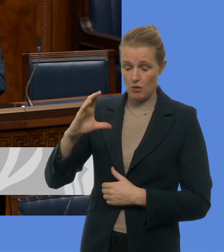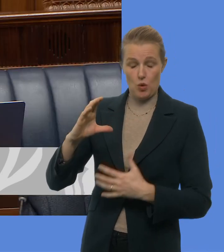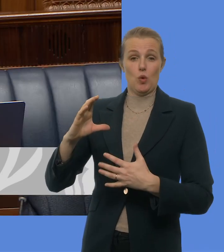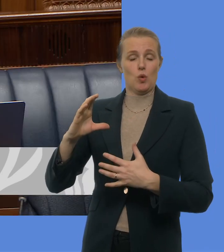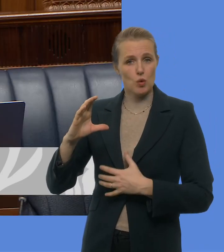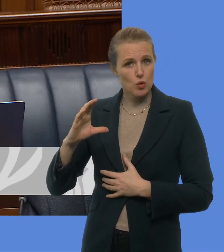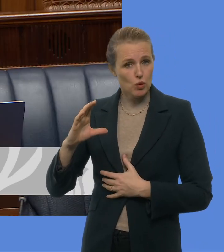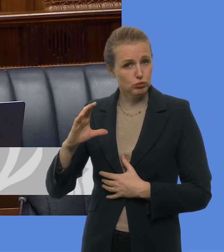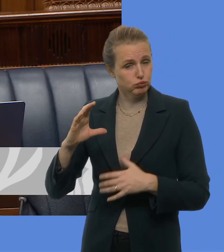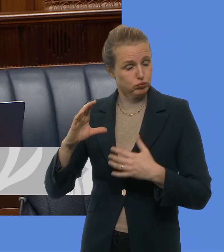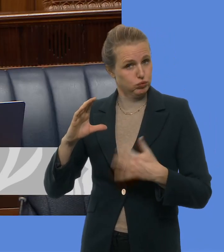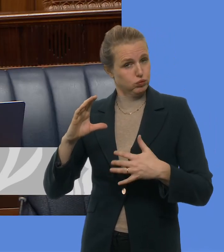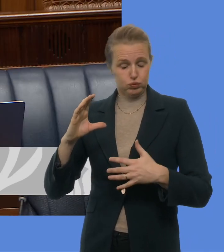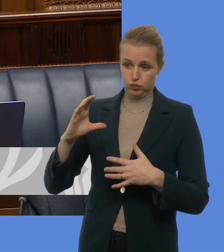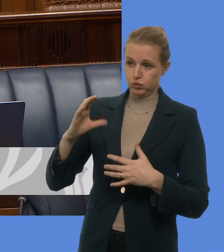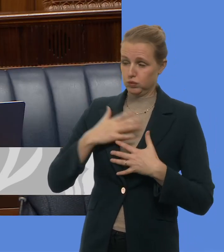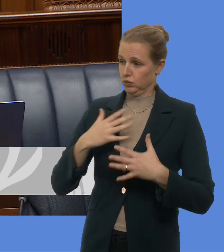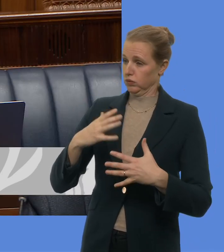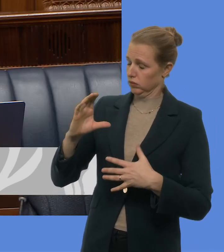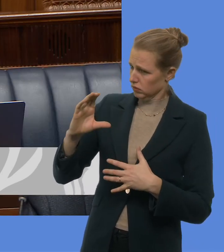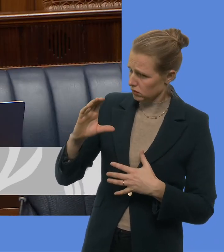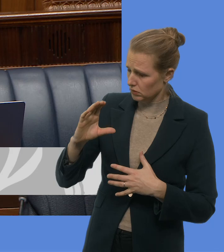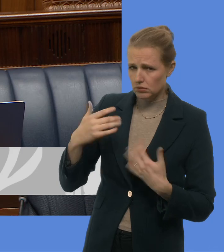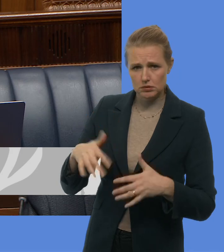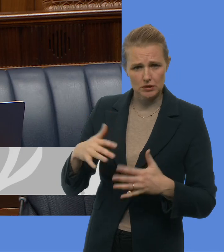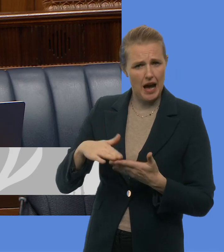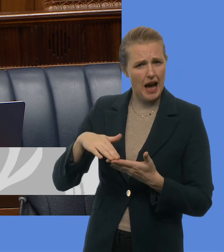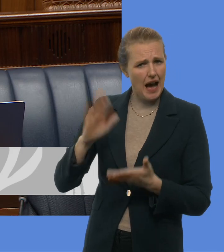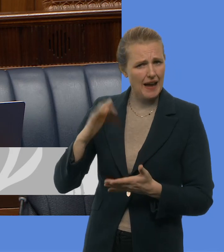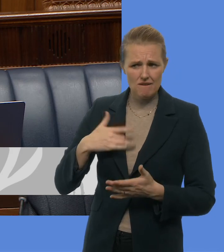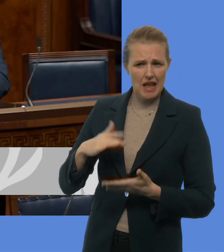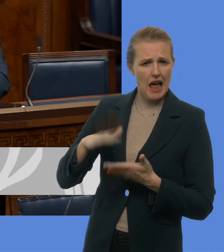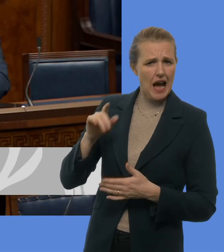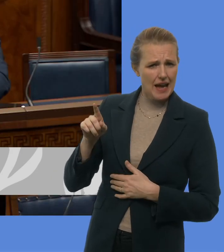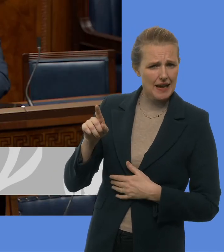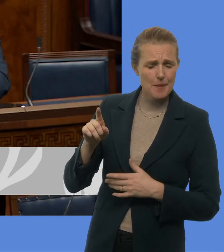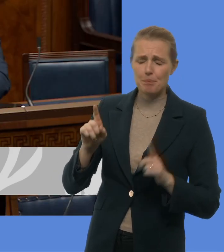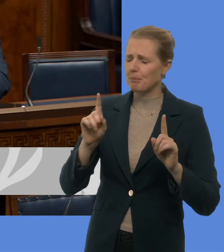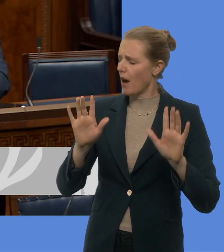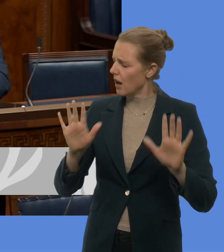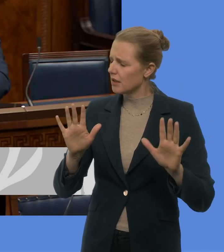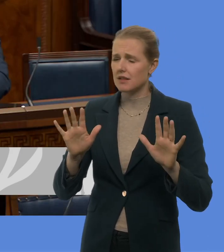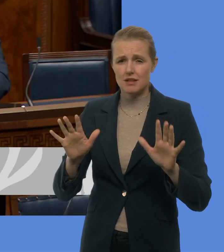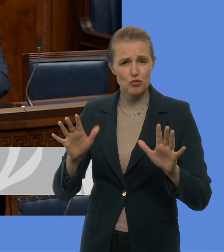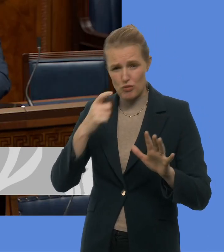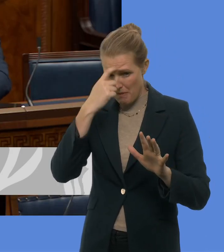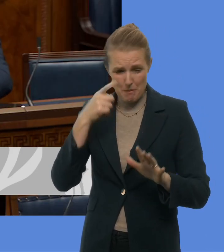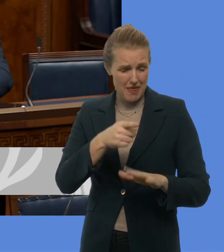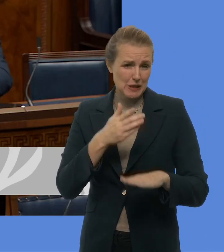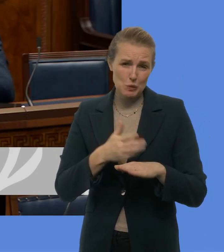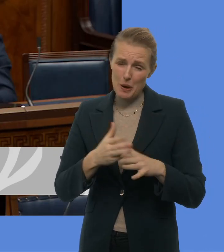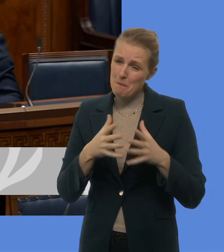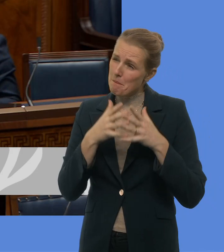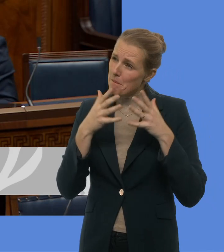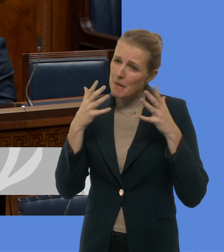surprising, if I use that phrase, surprisingly high. But these are major works which have